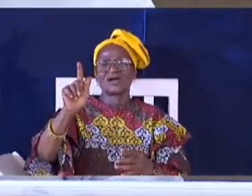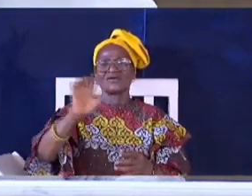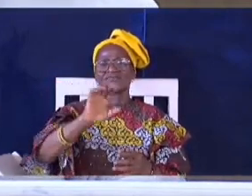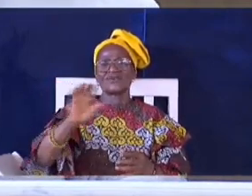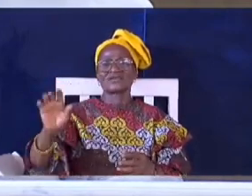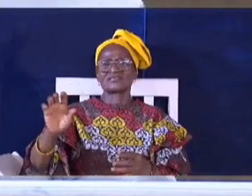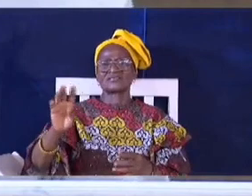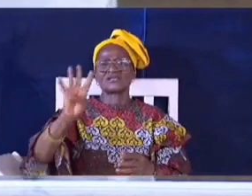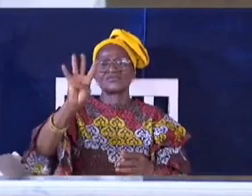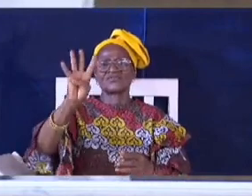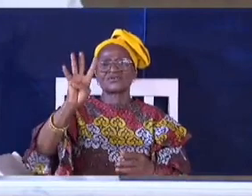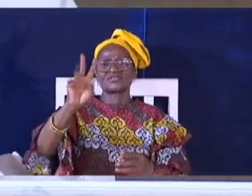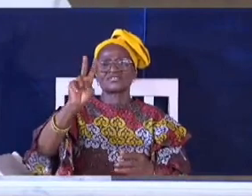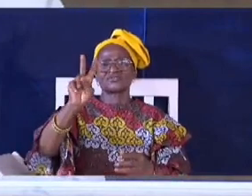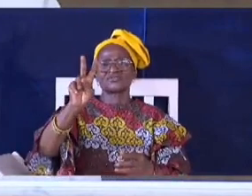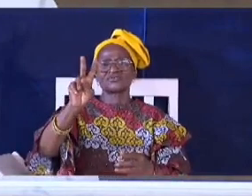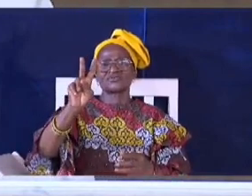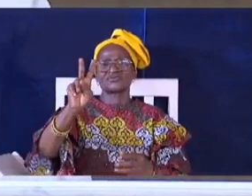verses 42